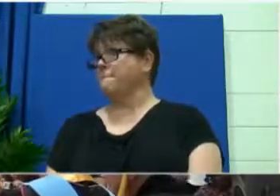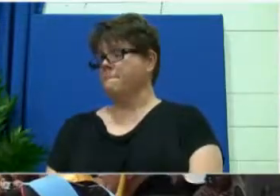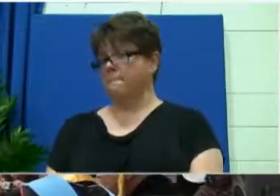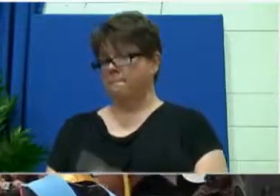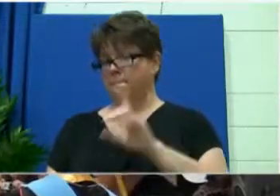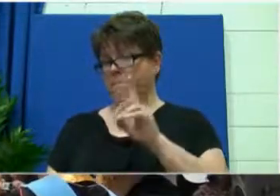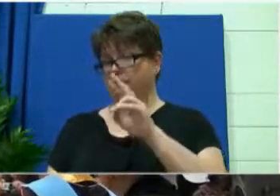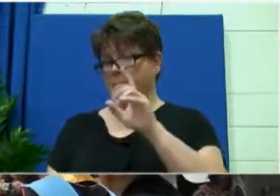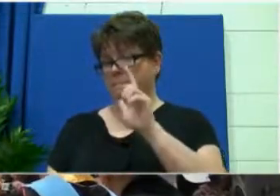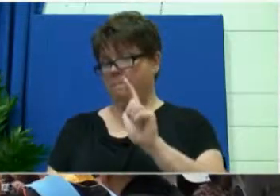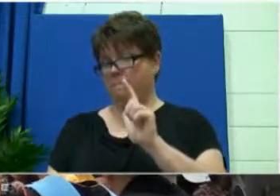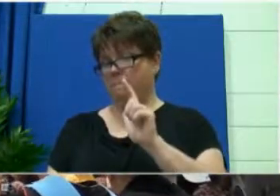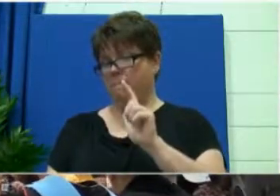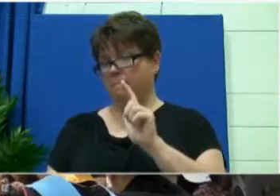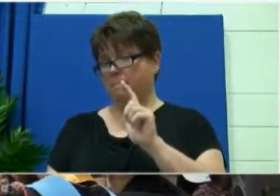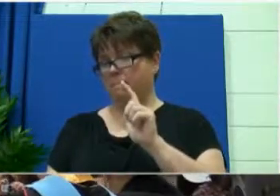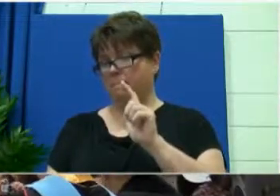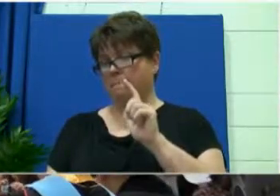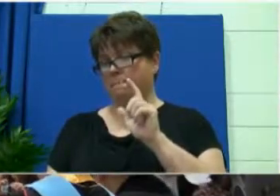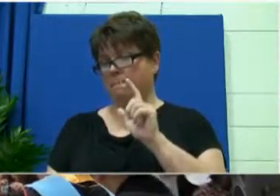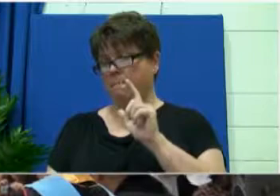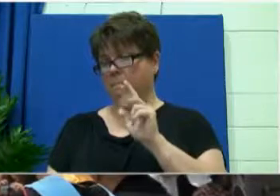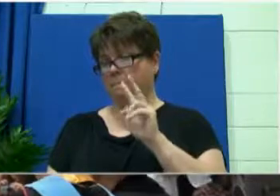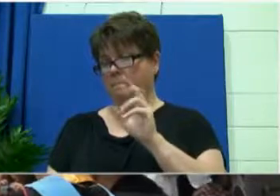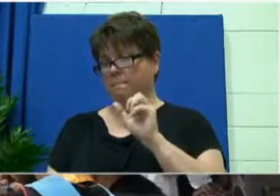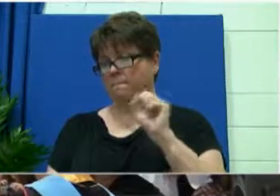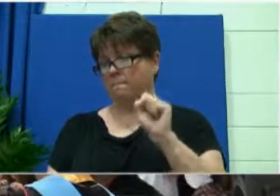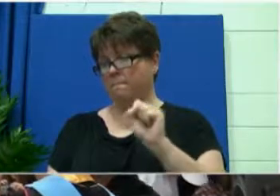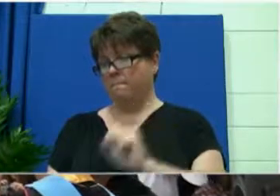Darrell Voss, Certificate in Automotive Technology.